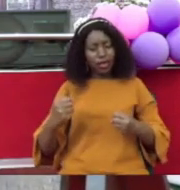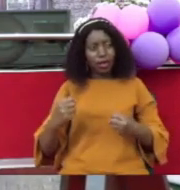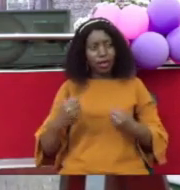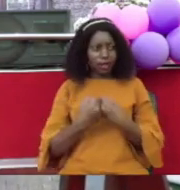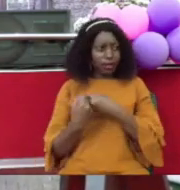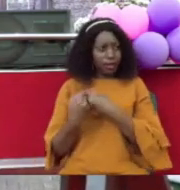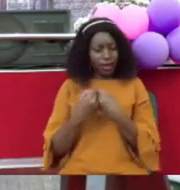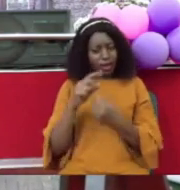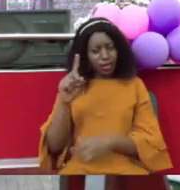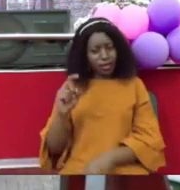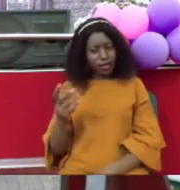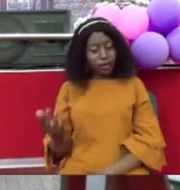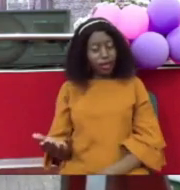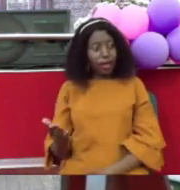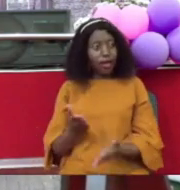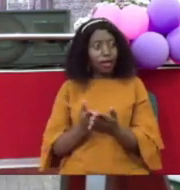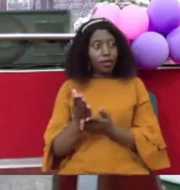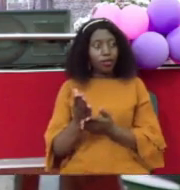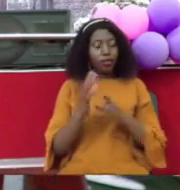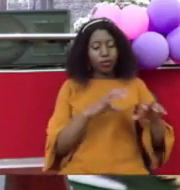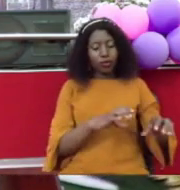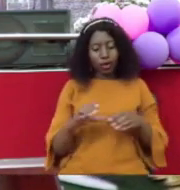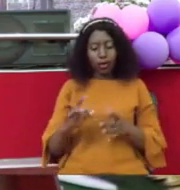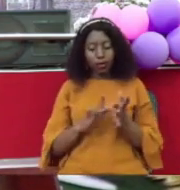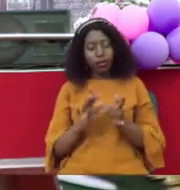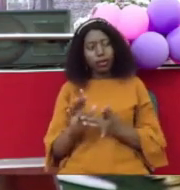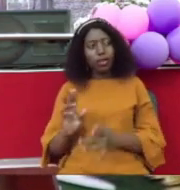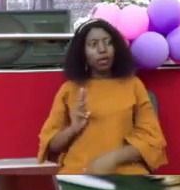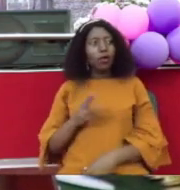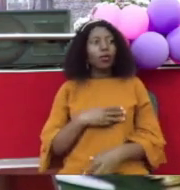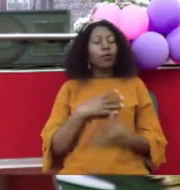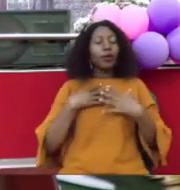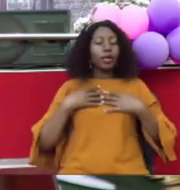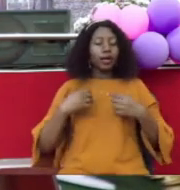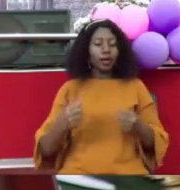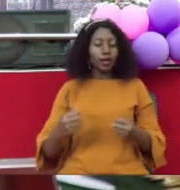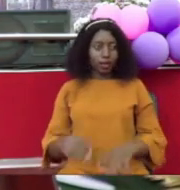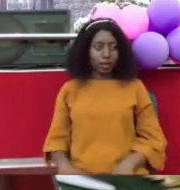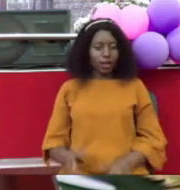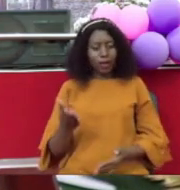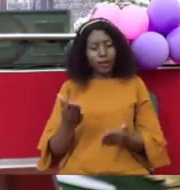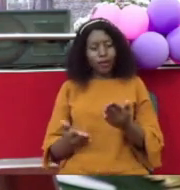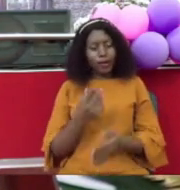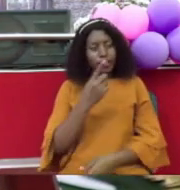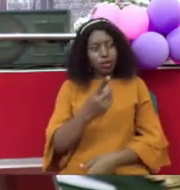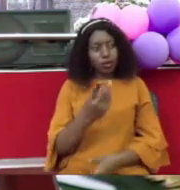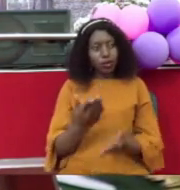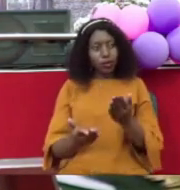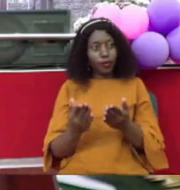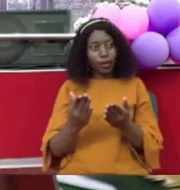uponyaji? By his stripes you are healed. Kwa mapigo yake tulipona. Maybe it's your family members. Ine ni wewe ama